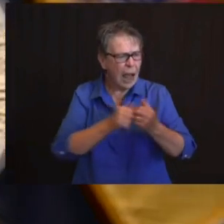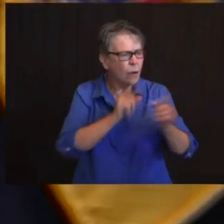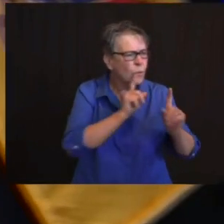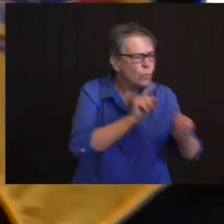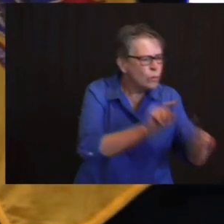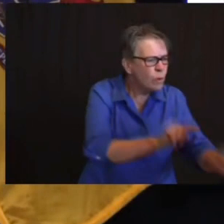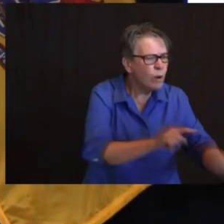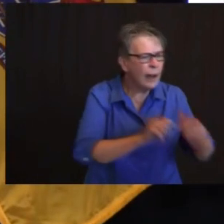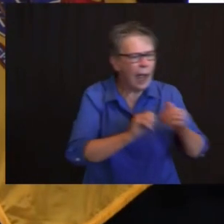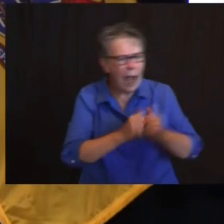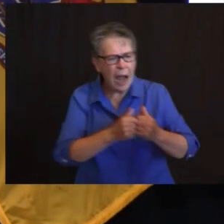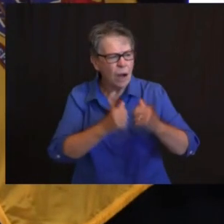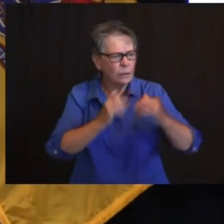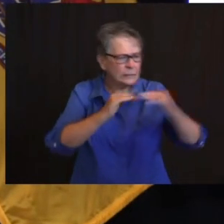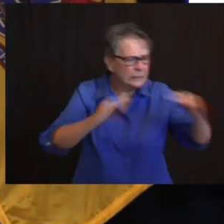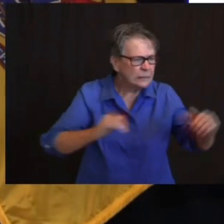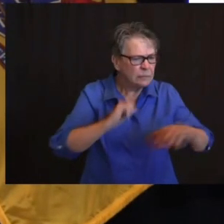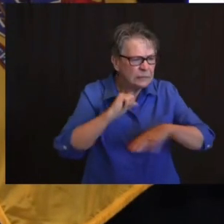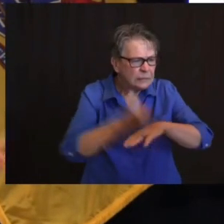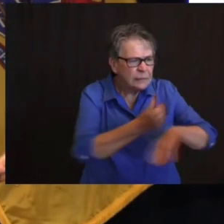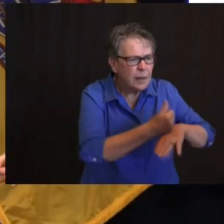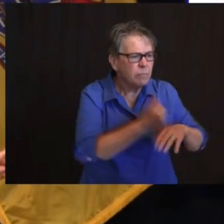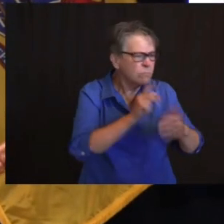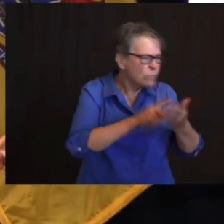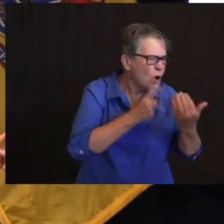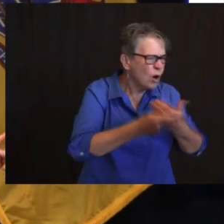Again, remember, for folks out there, it's not as though,